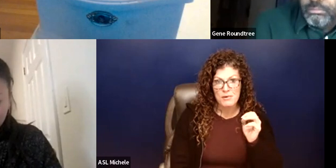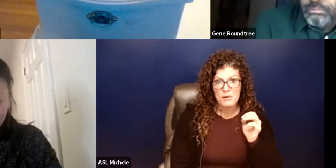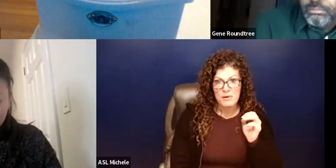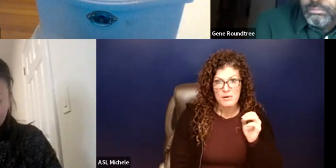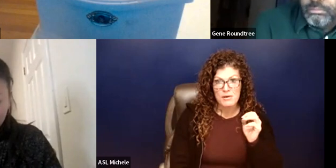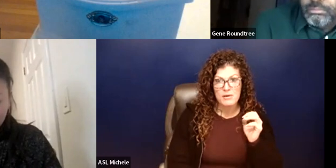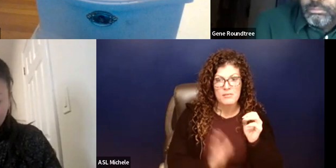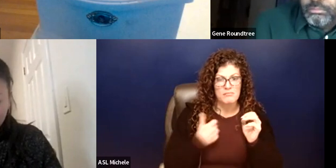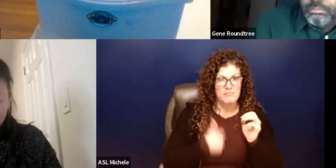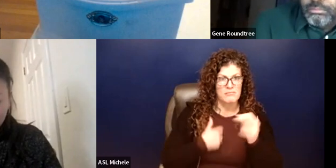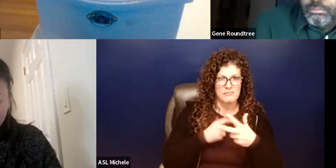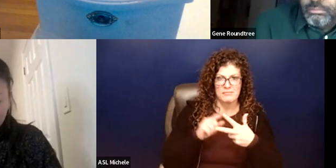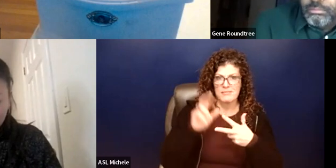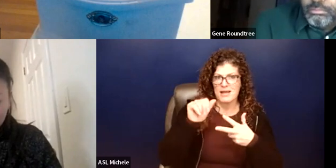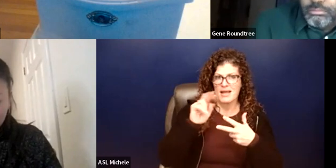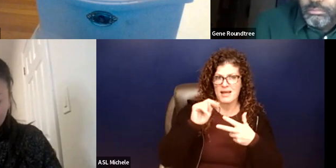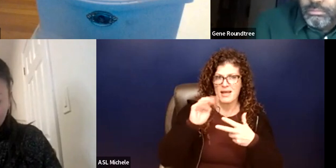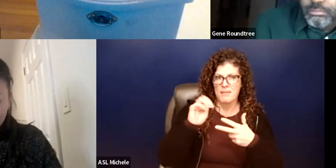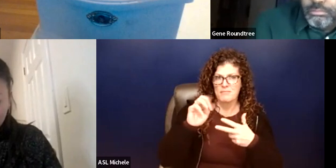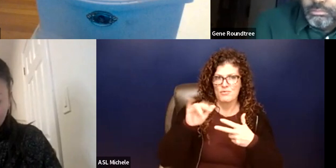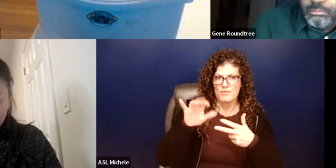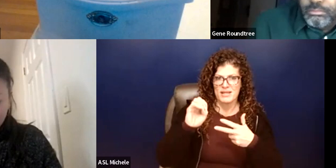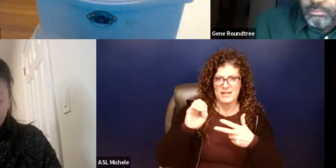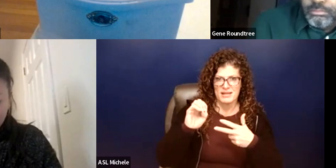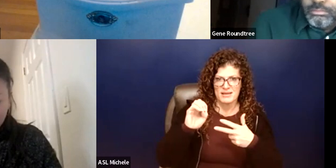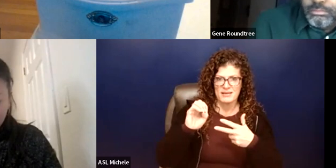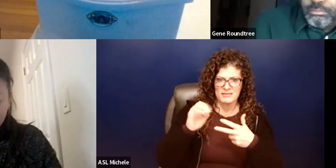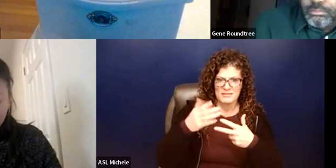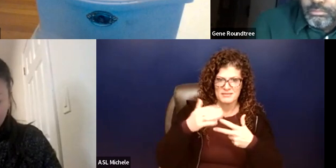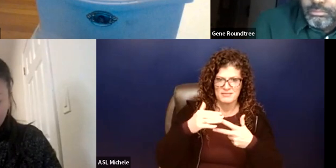Actually, my apologies. Anne-Marie Vaduba, you are next.